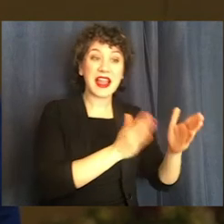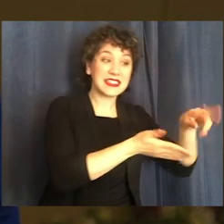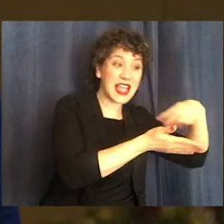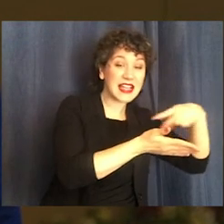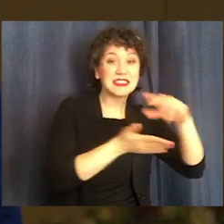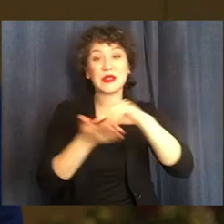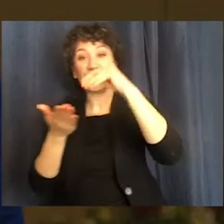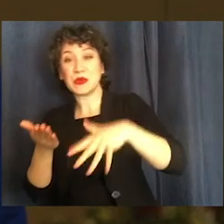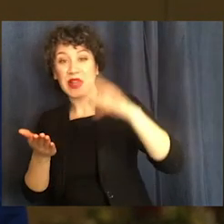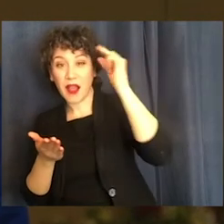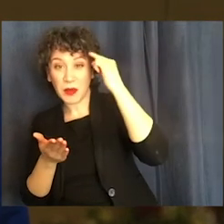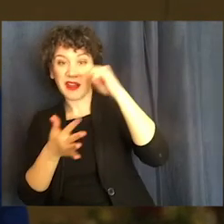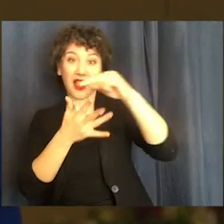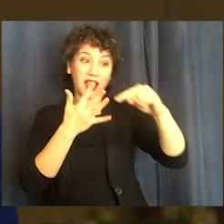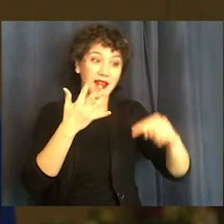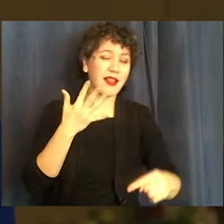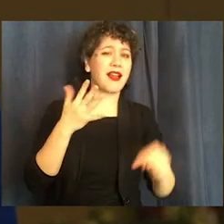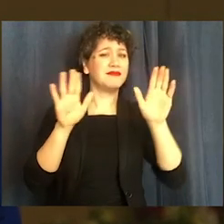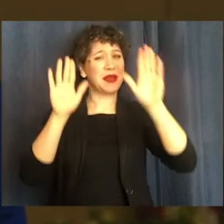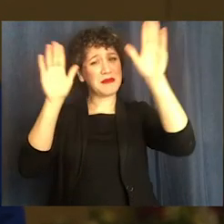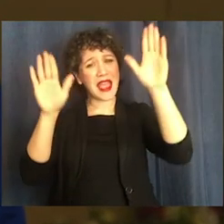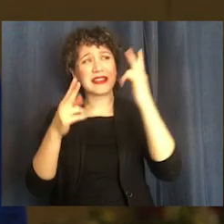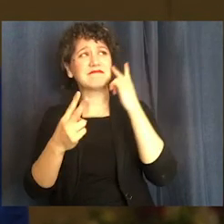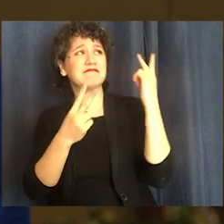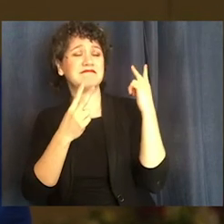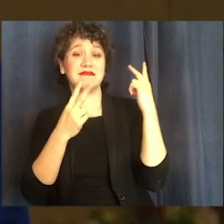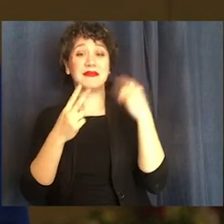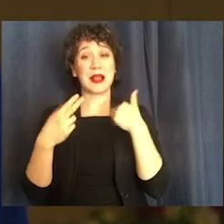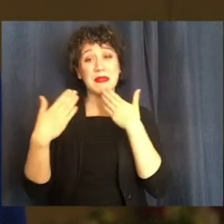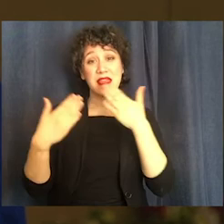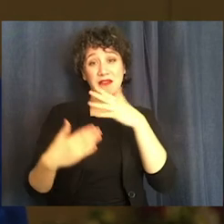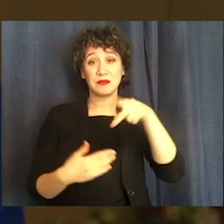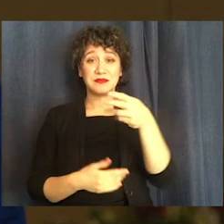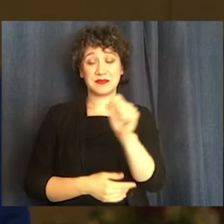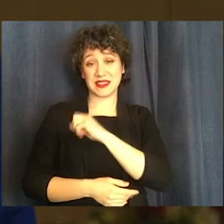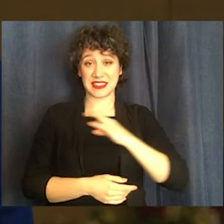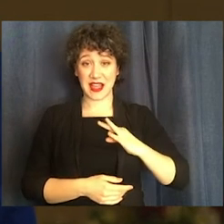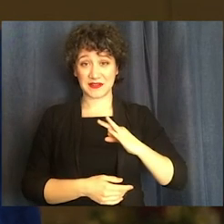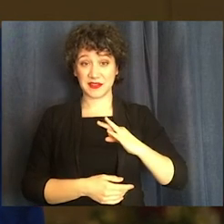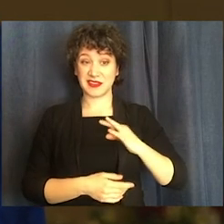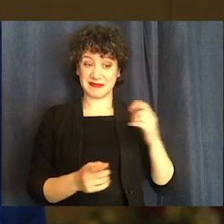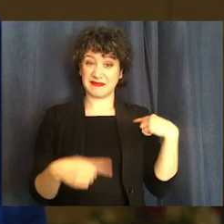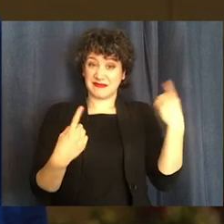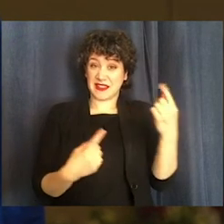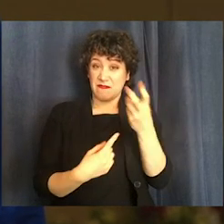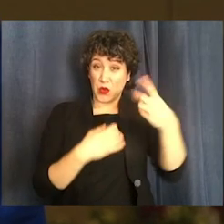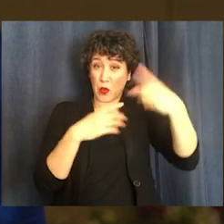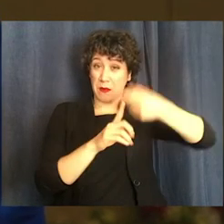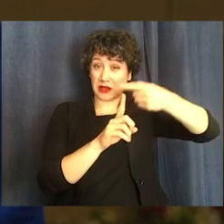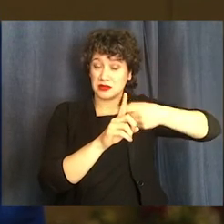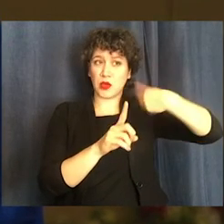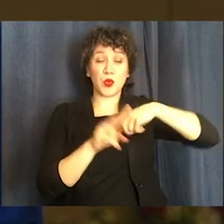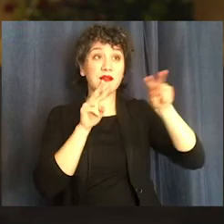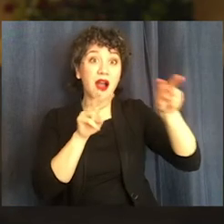was so much to look forward to. More amazing memories. But then again, as I already stated, you never know what life is going to throw at you.